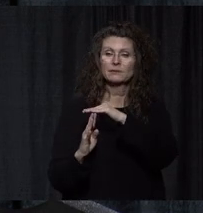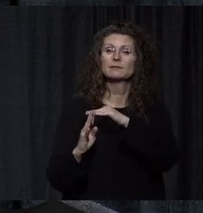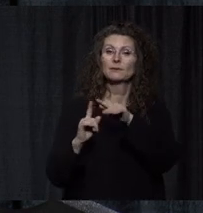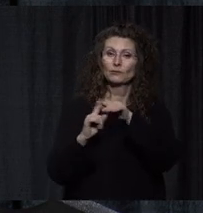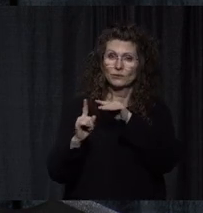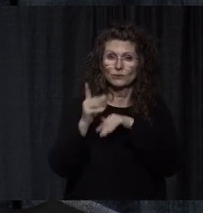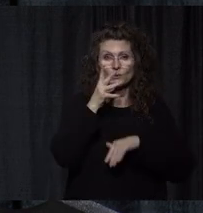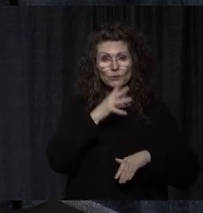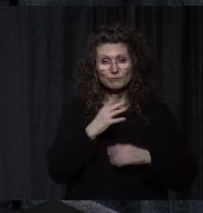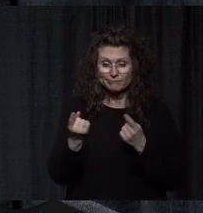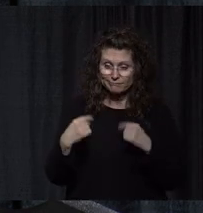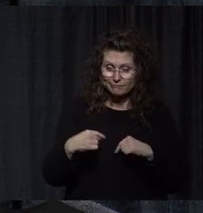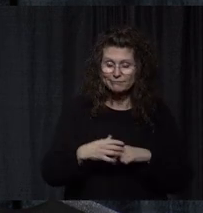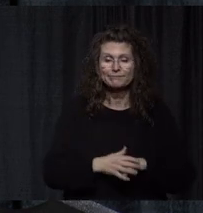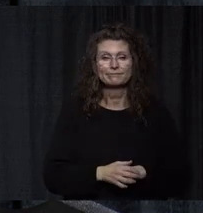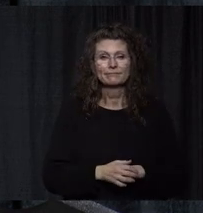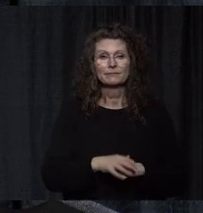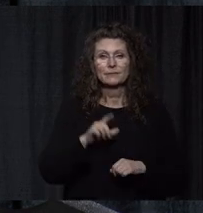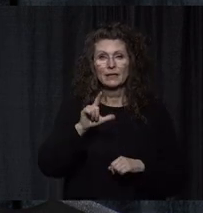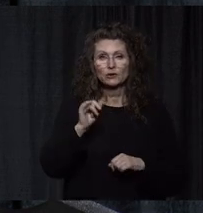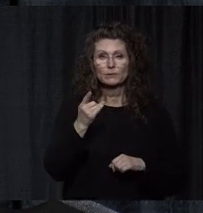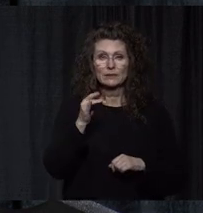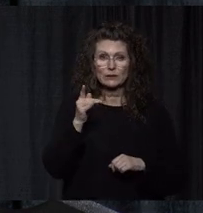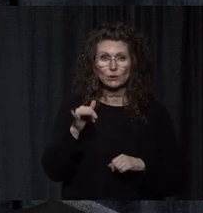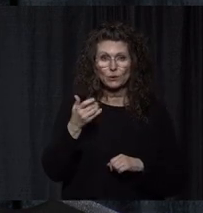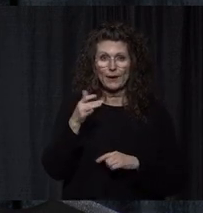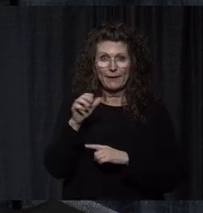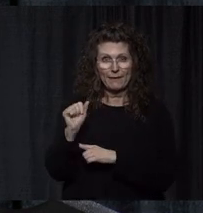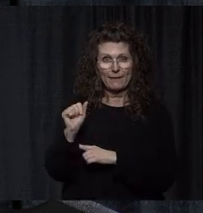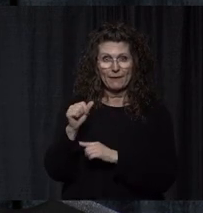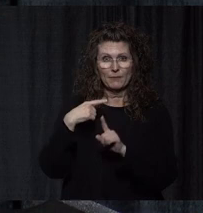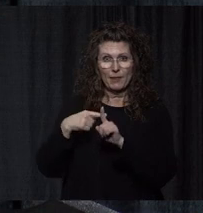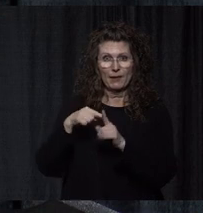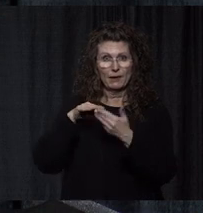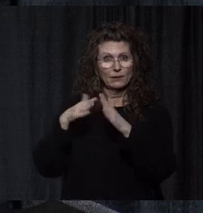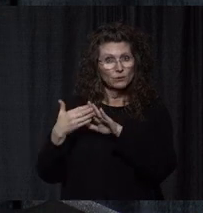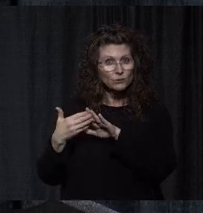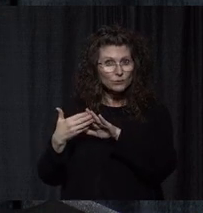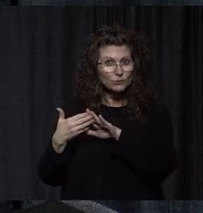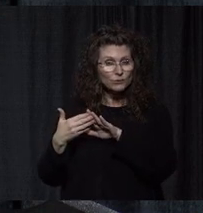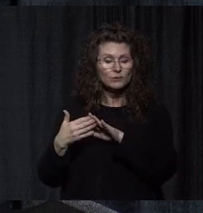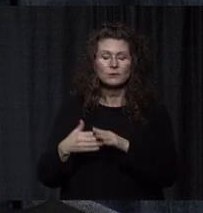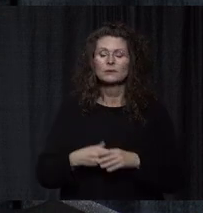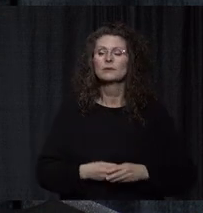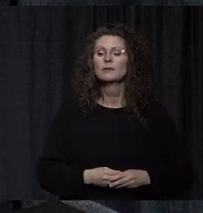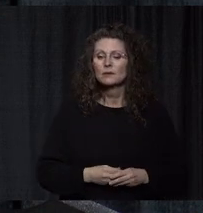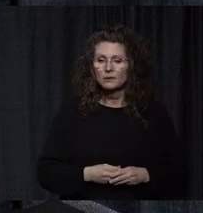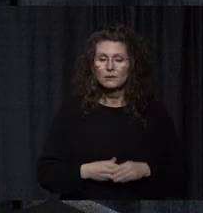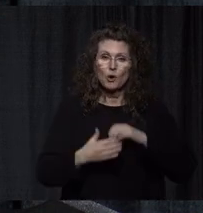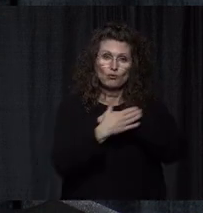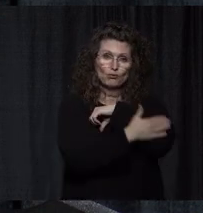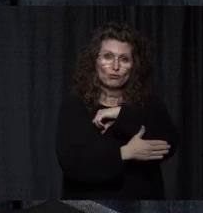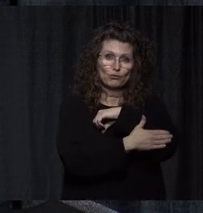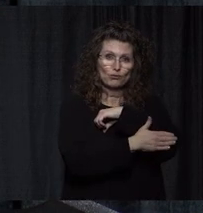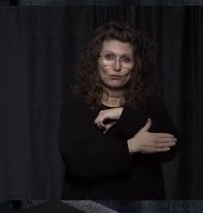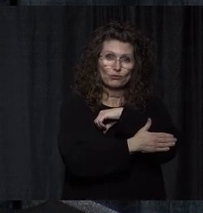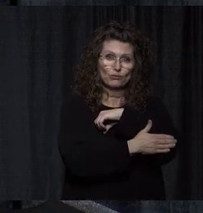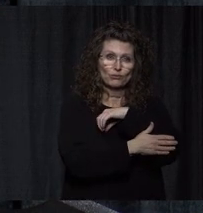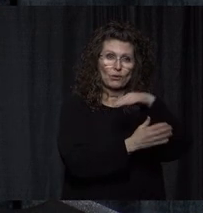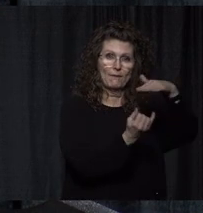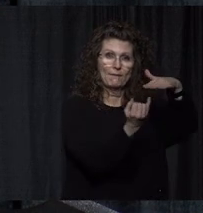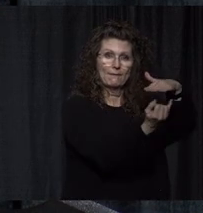women, folks in the LGBTQIA plus communities, as well as rural and remote